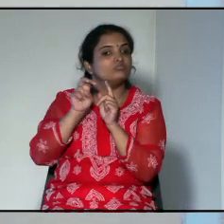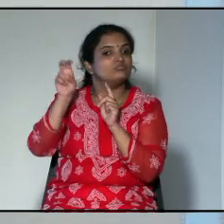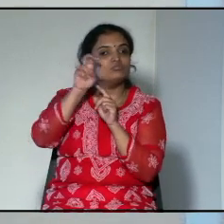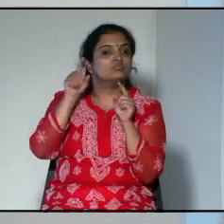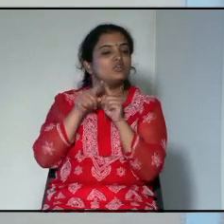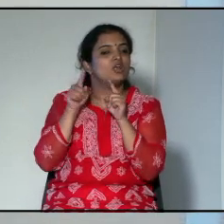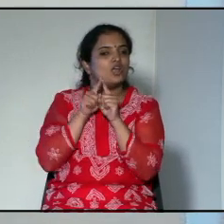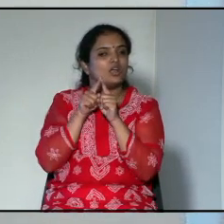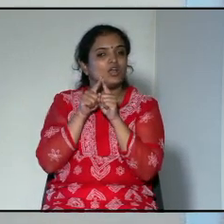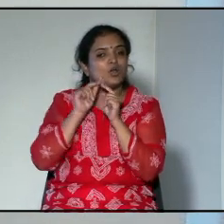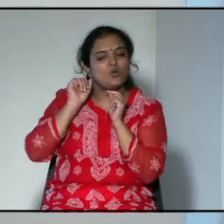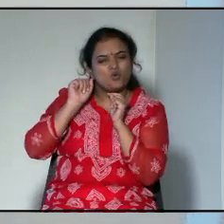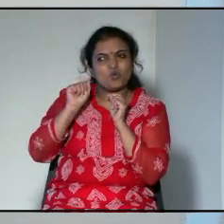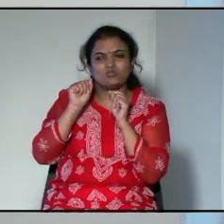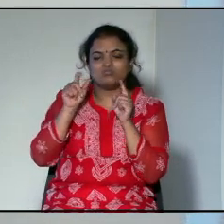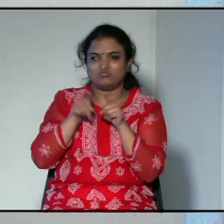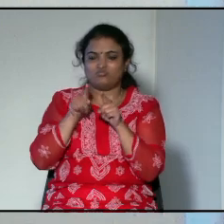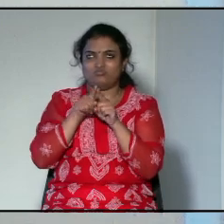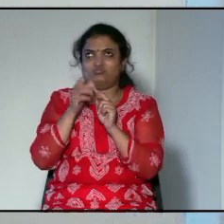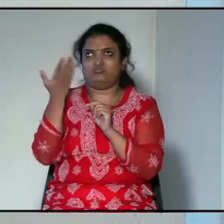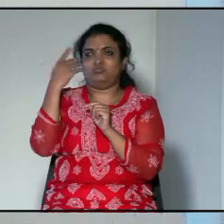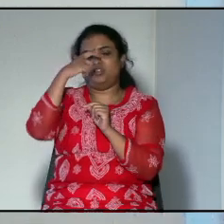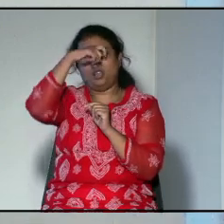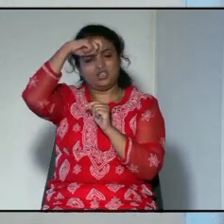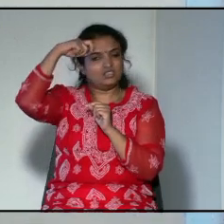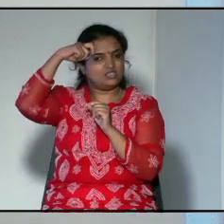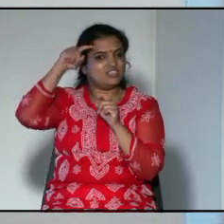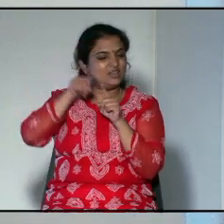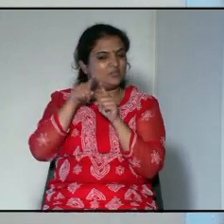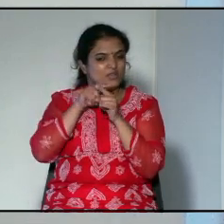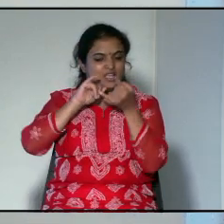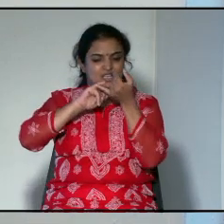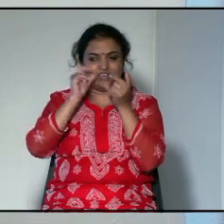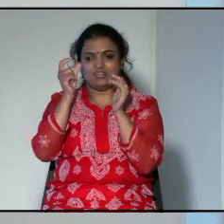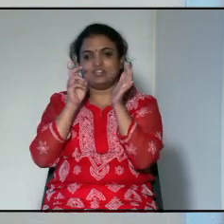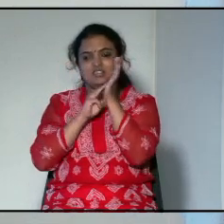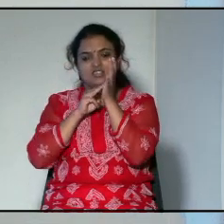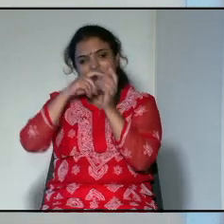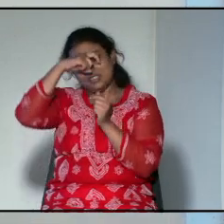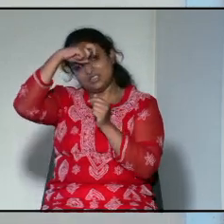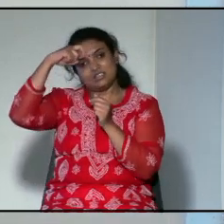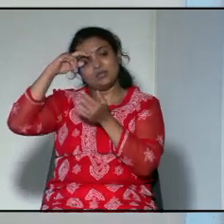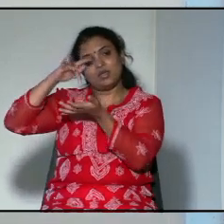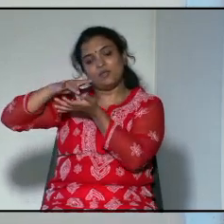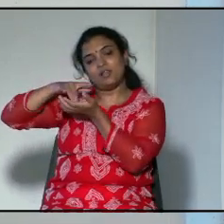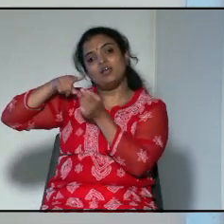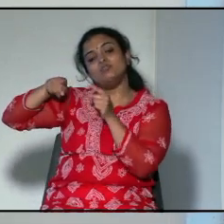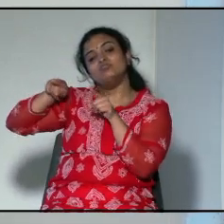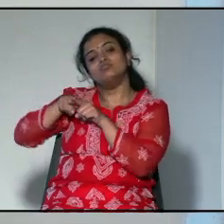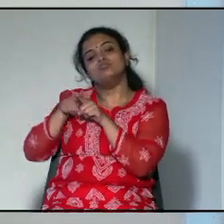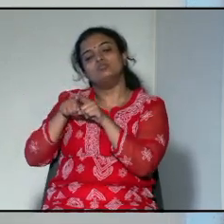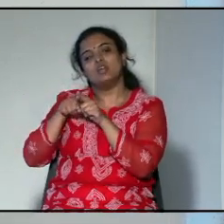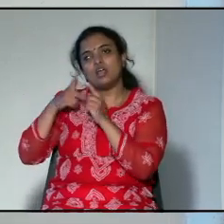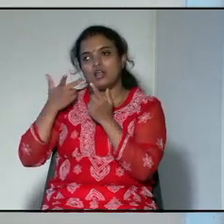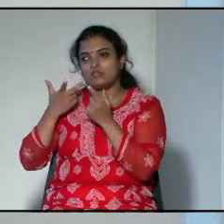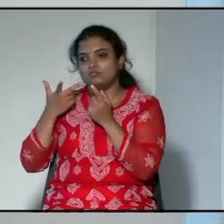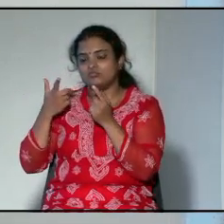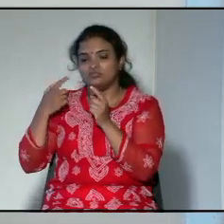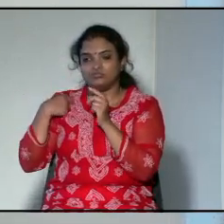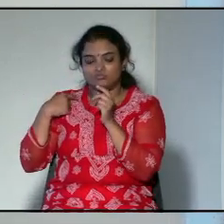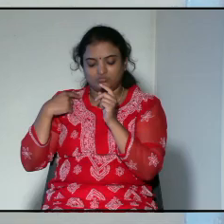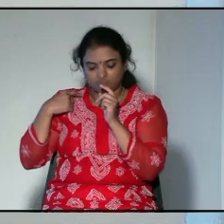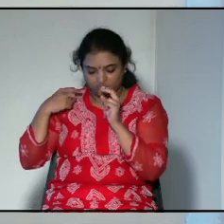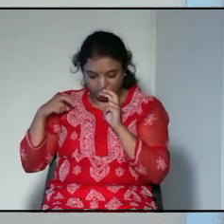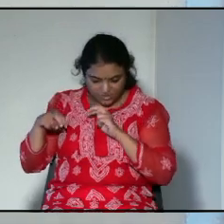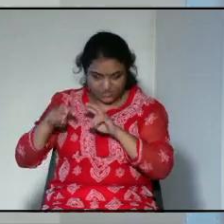fellowship in the summer of '62. It was in this stretch of the tribal heartland of forests and hills that